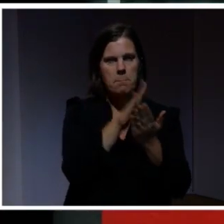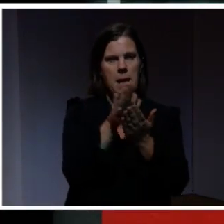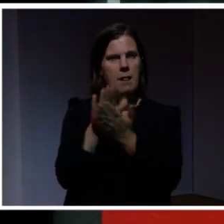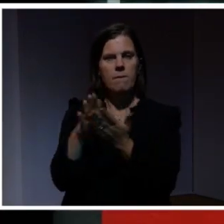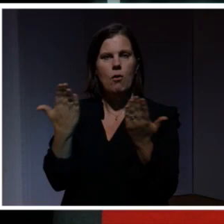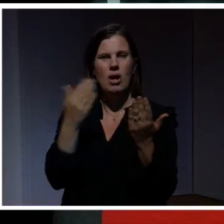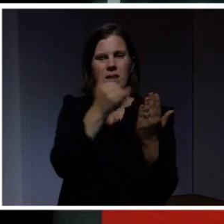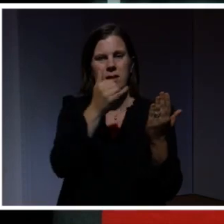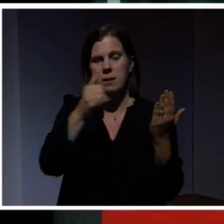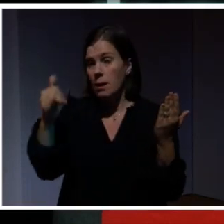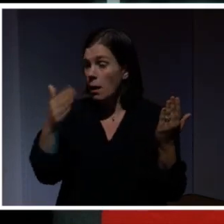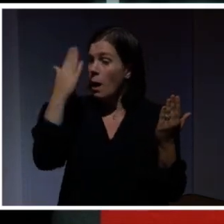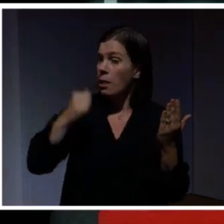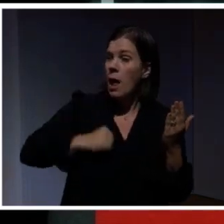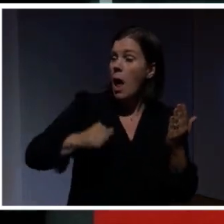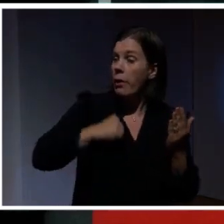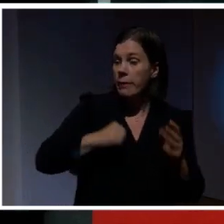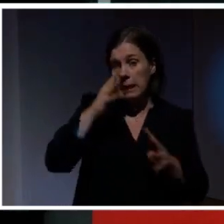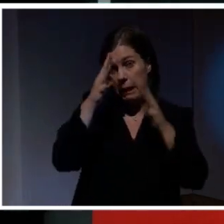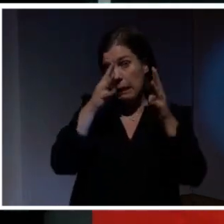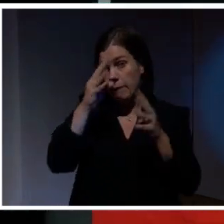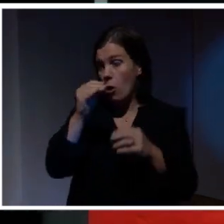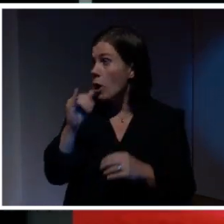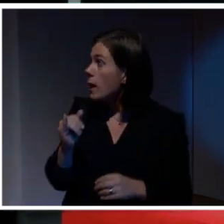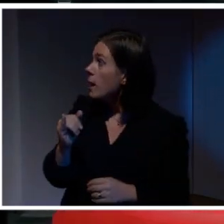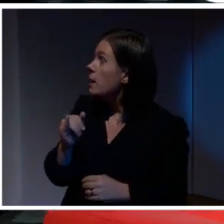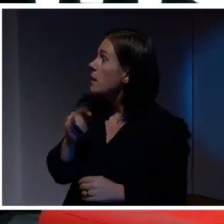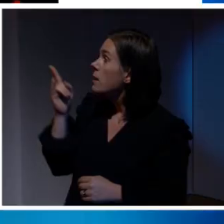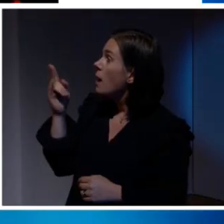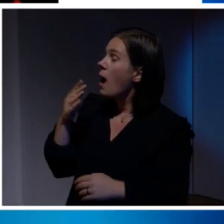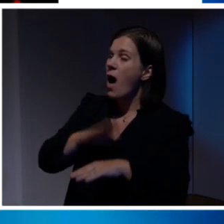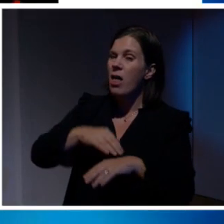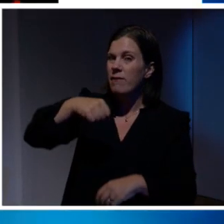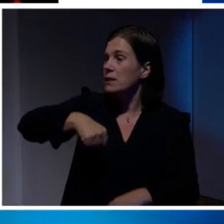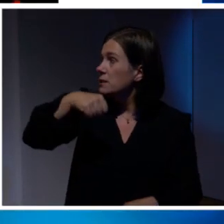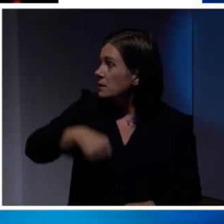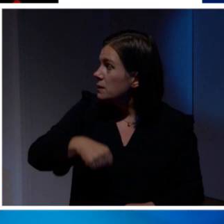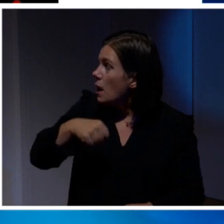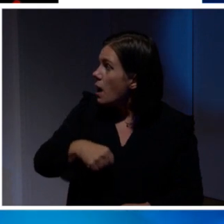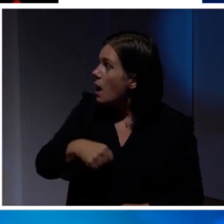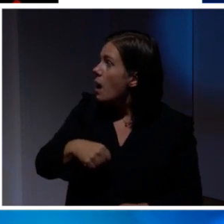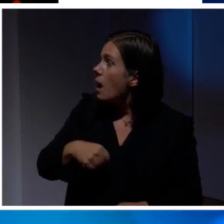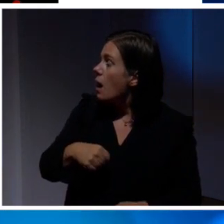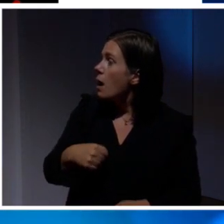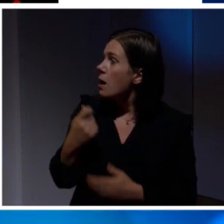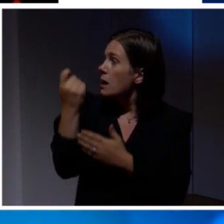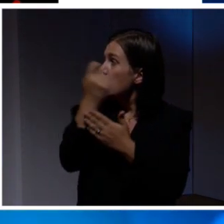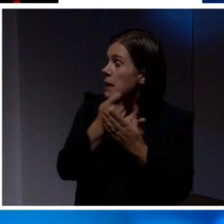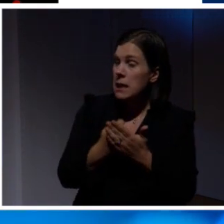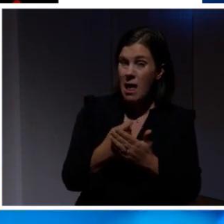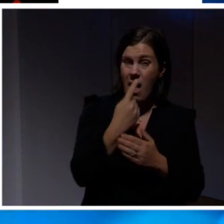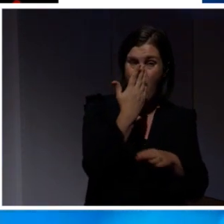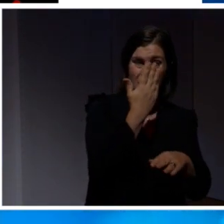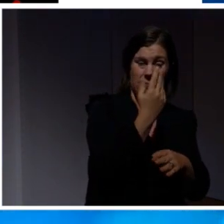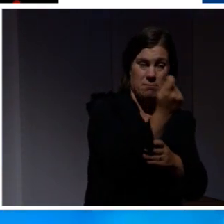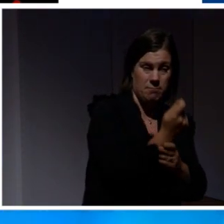online. You can use AI even for creativity, like here is a handbag, if you look at the one at the bottom, that has been drawn by a human